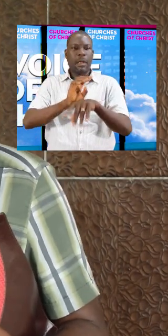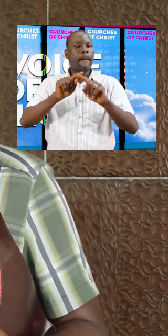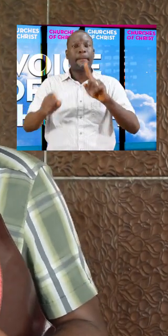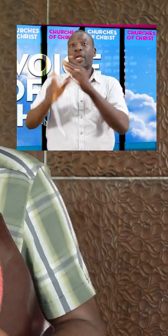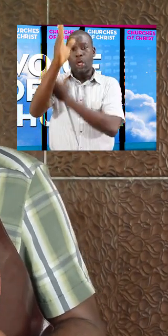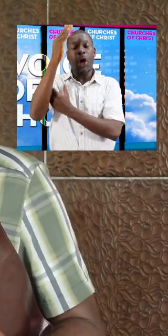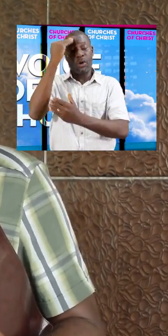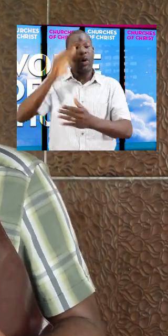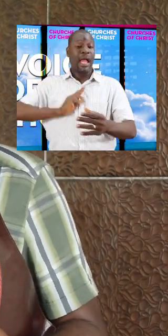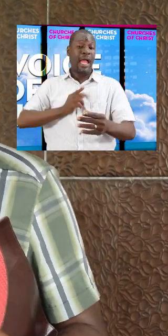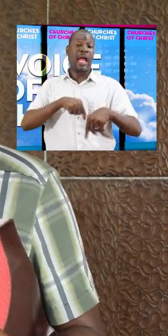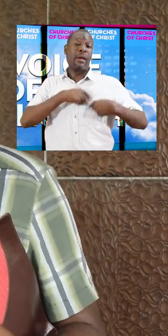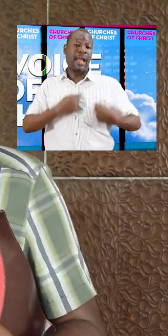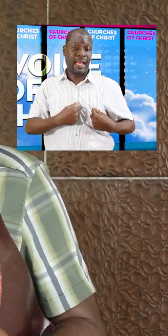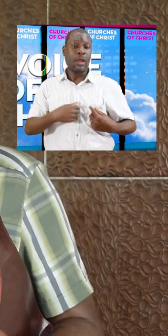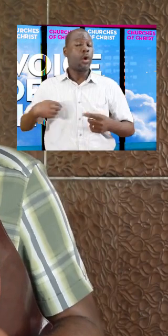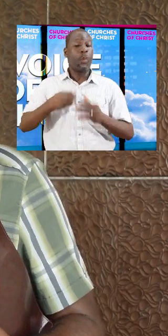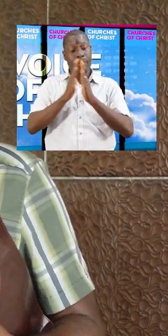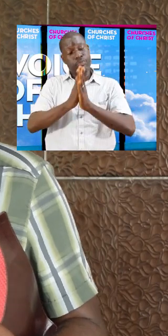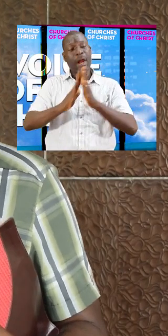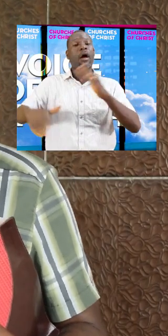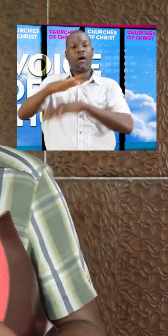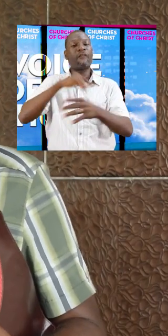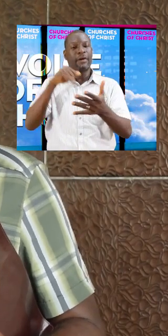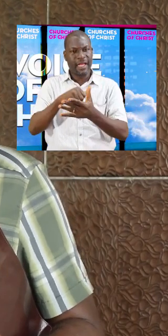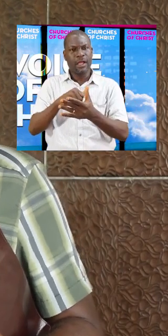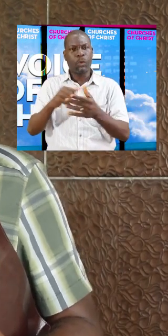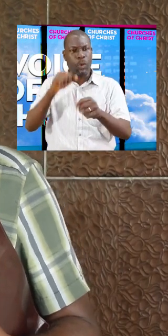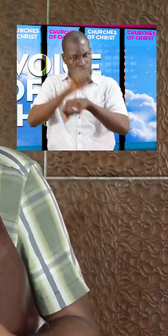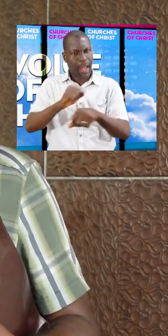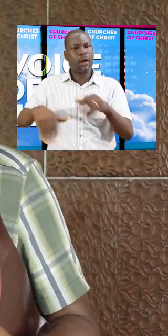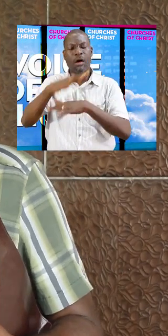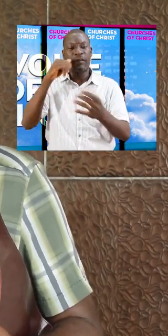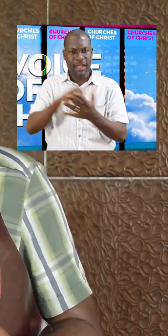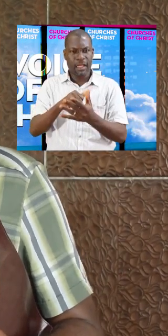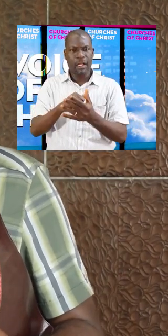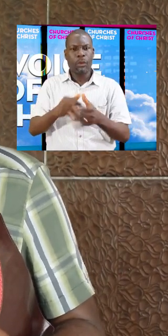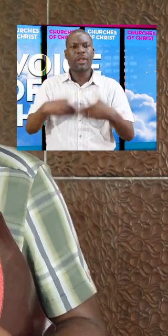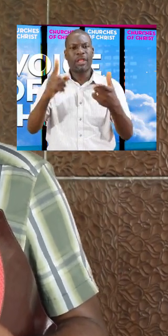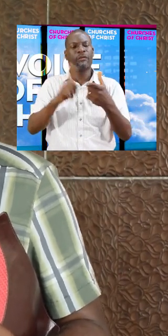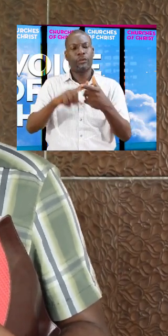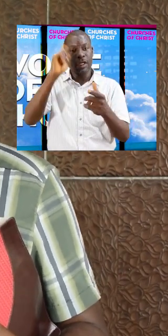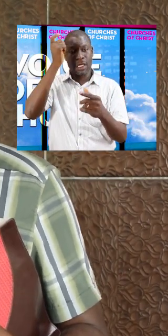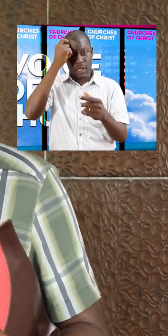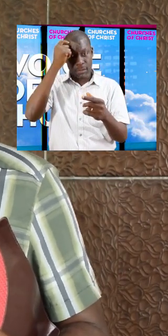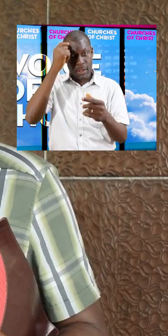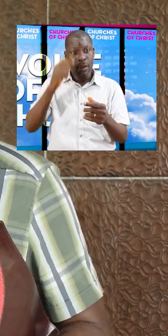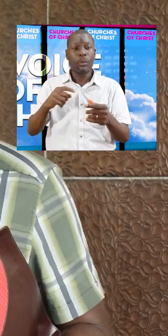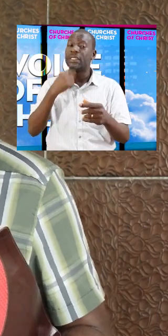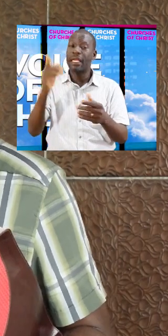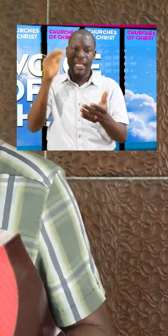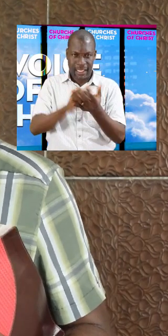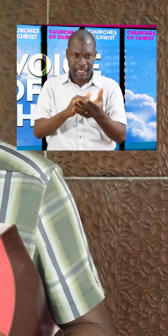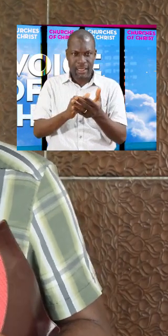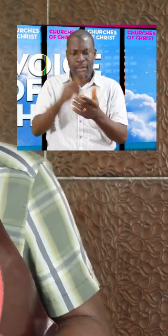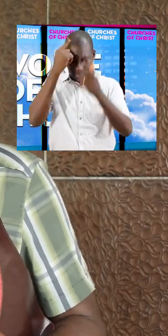yakoma mu ya bo ho mpae ene ya ye ho adwuma ene ye de sika e ma aban ye sisu bio se ehiafo